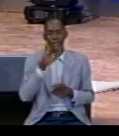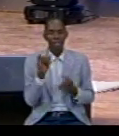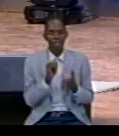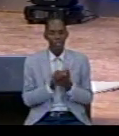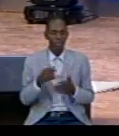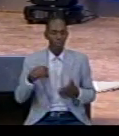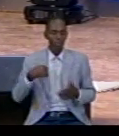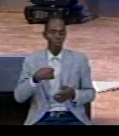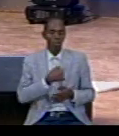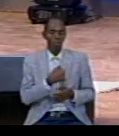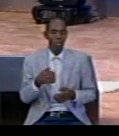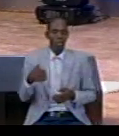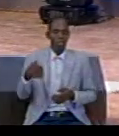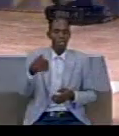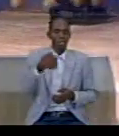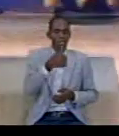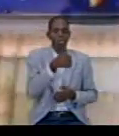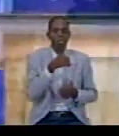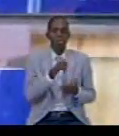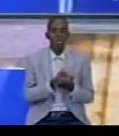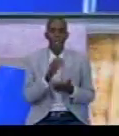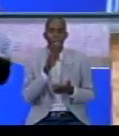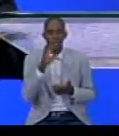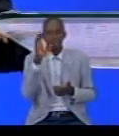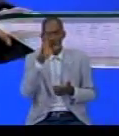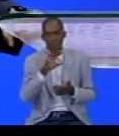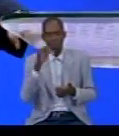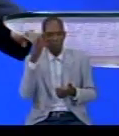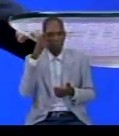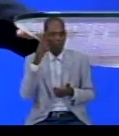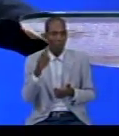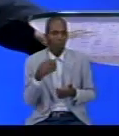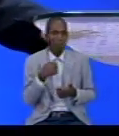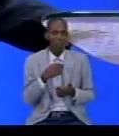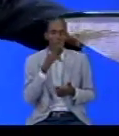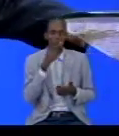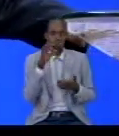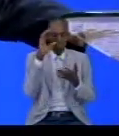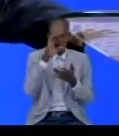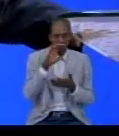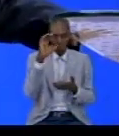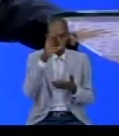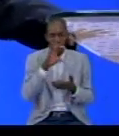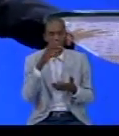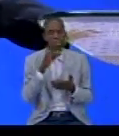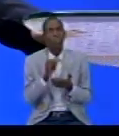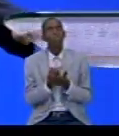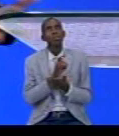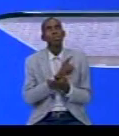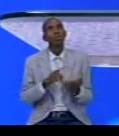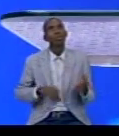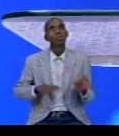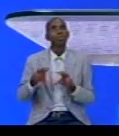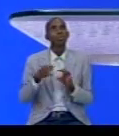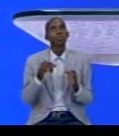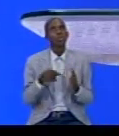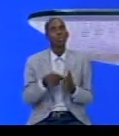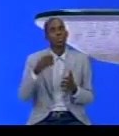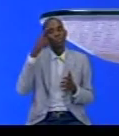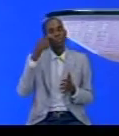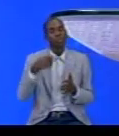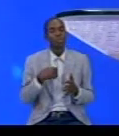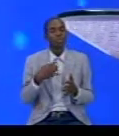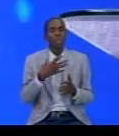ourselves, that we're looking for, we're searching, and we say, Lord, do this for me, do this for me. And then